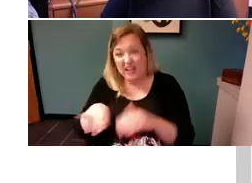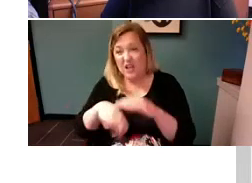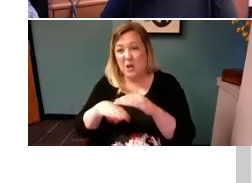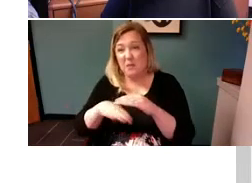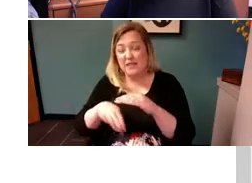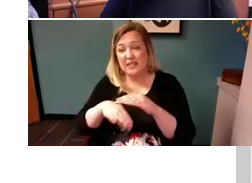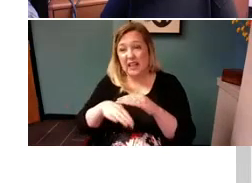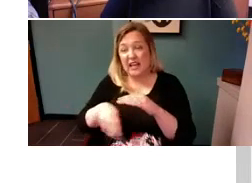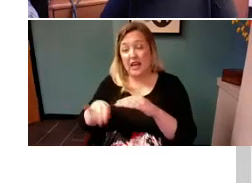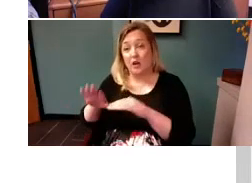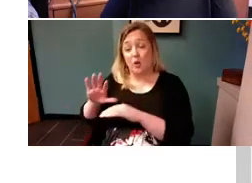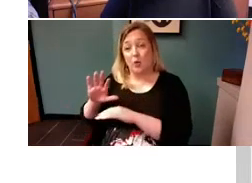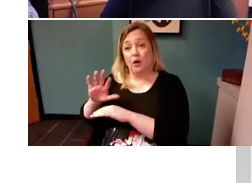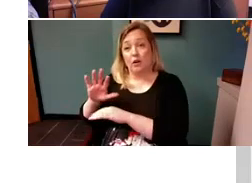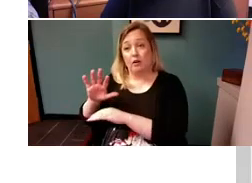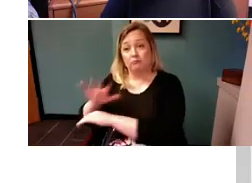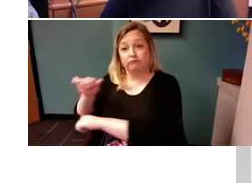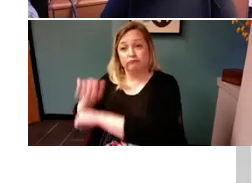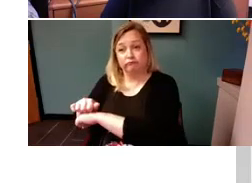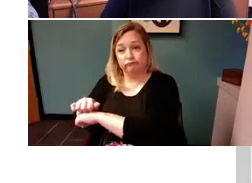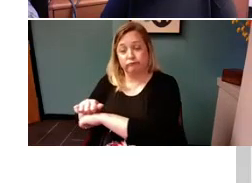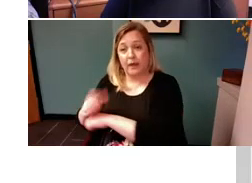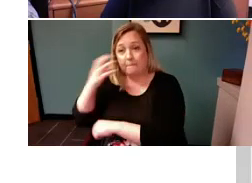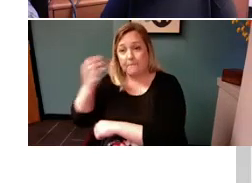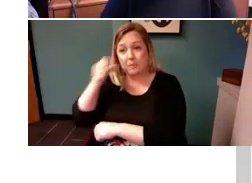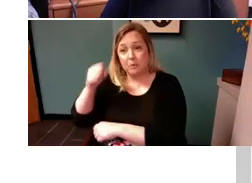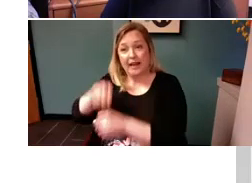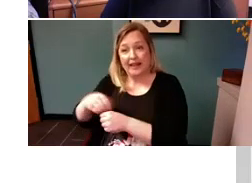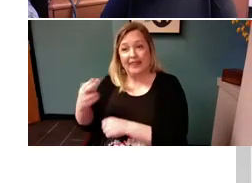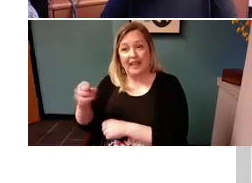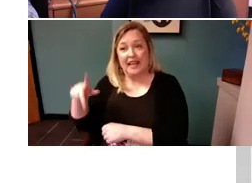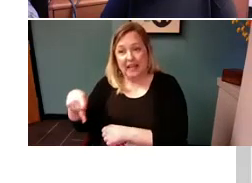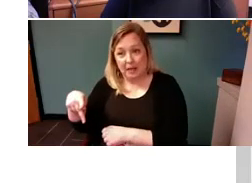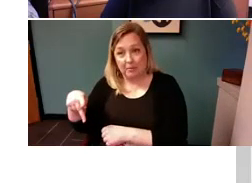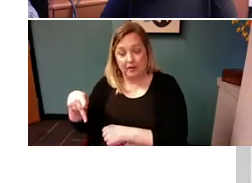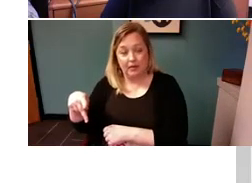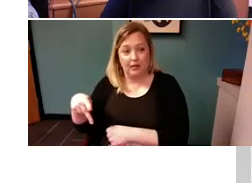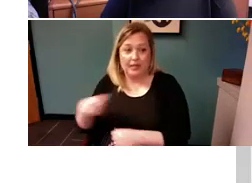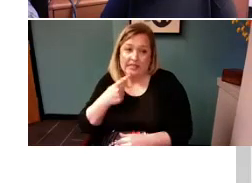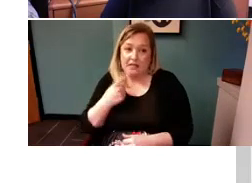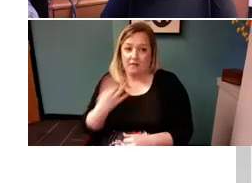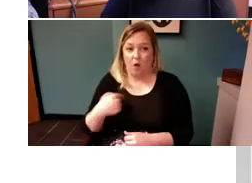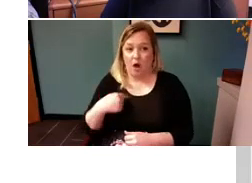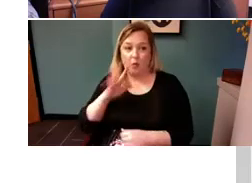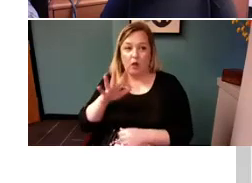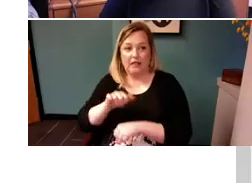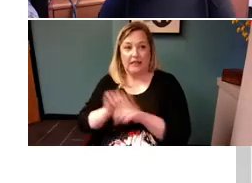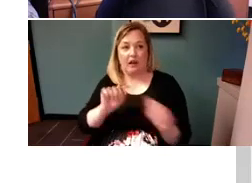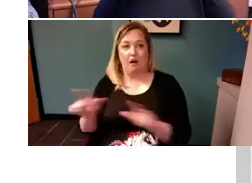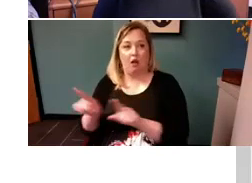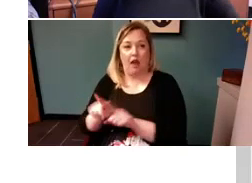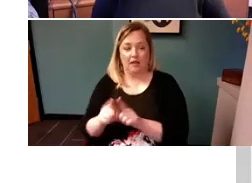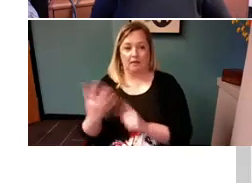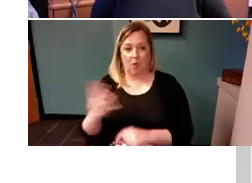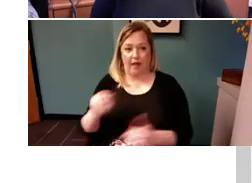heap. And since it is 4, I'm going to assign all of those as 4. And I'm going to say that the address is